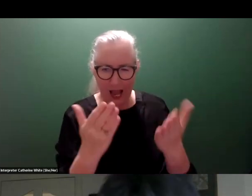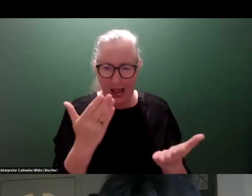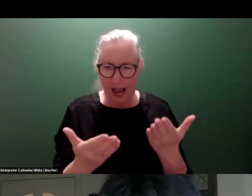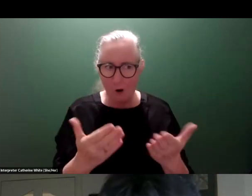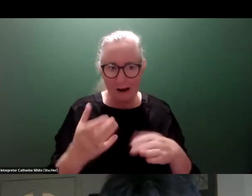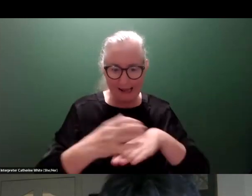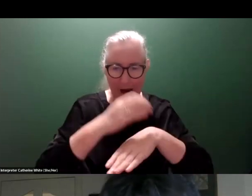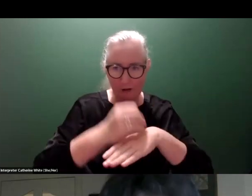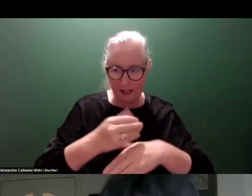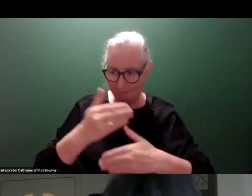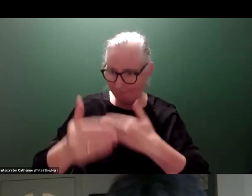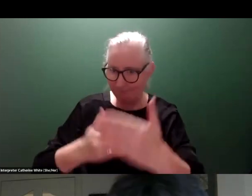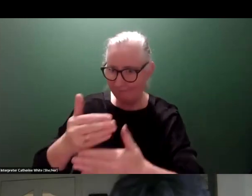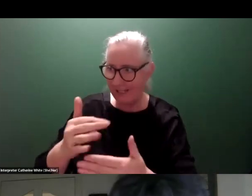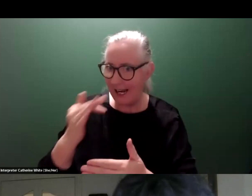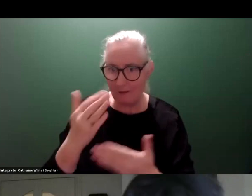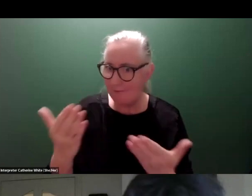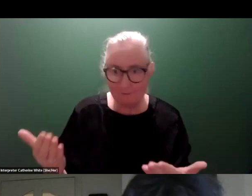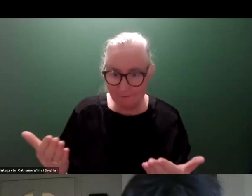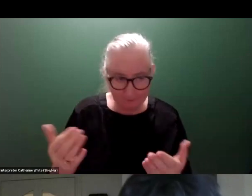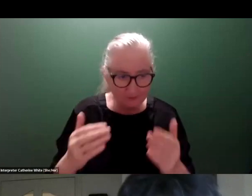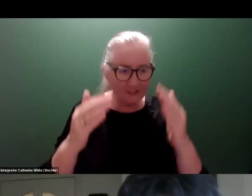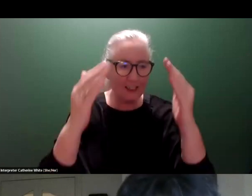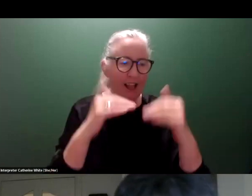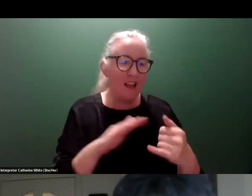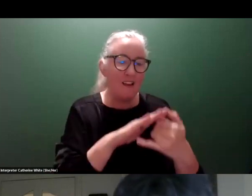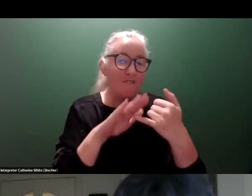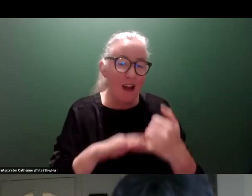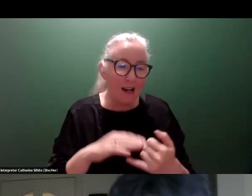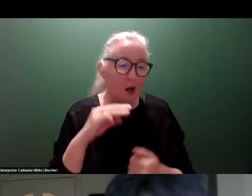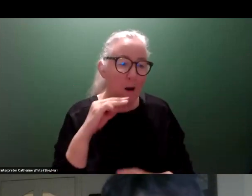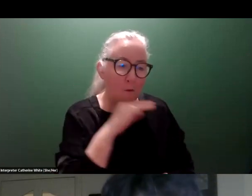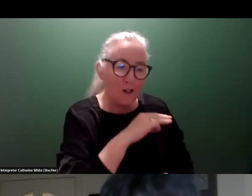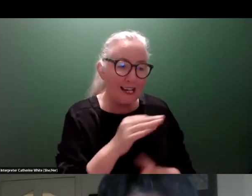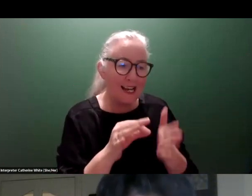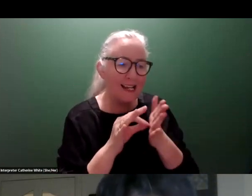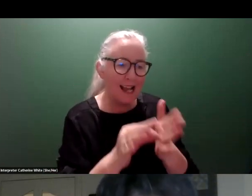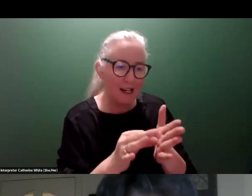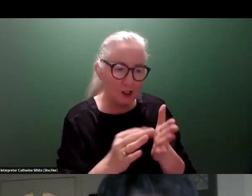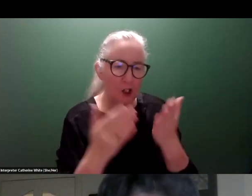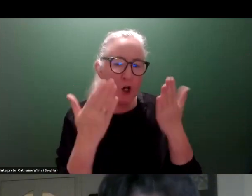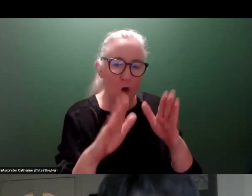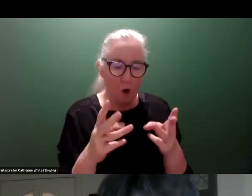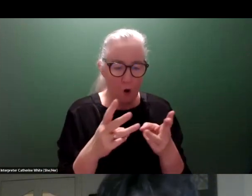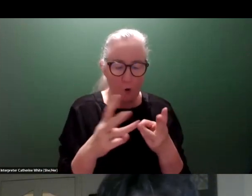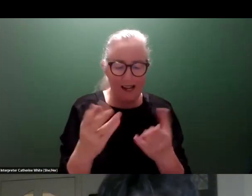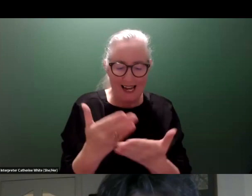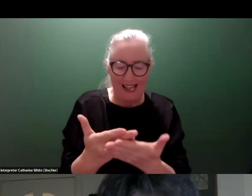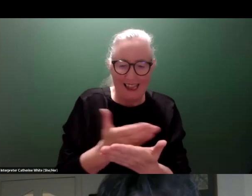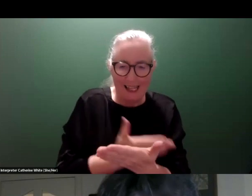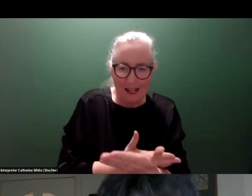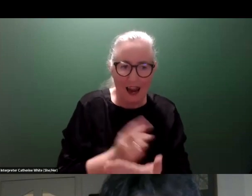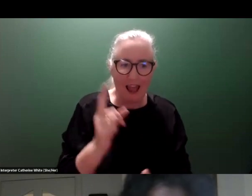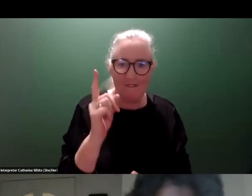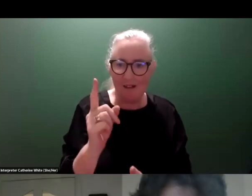those instances. And finally, and importantly, guidance is provided regarding when legal advice should